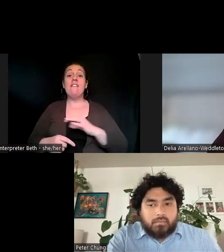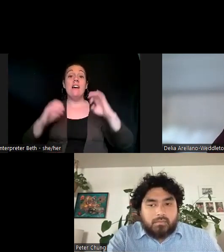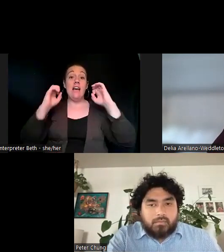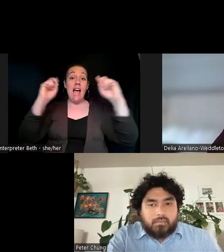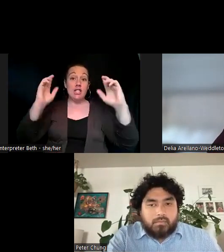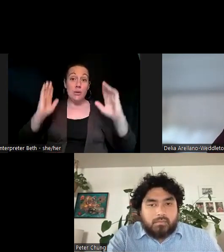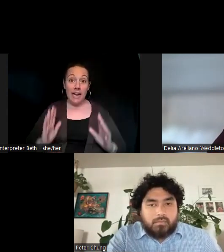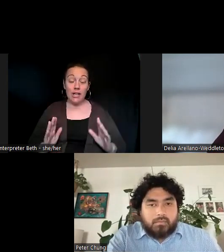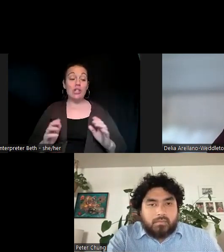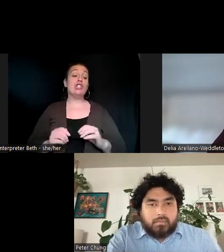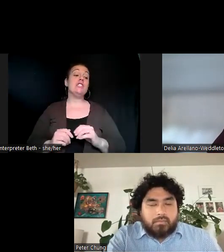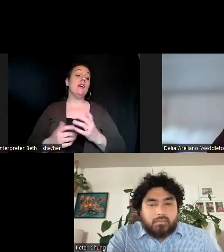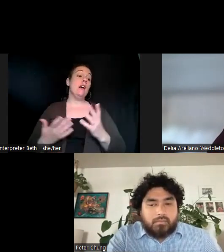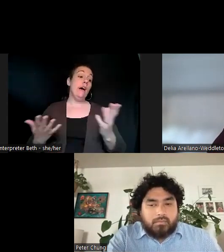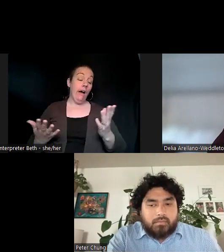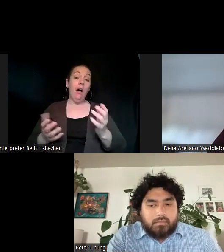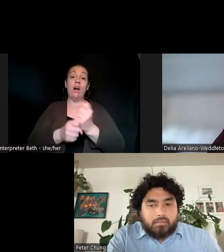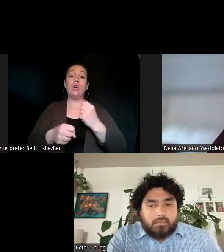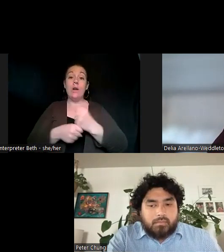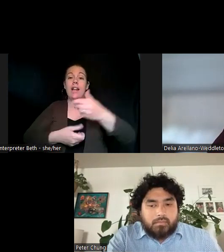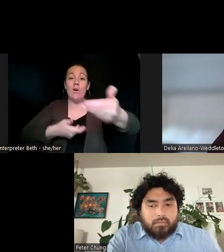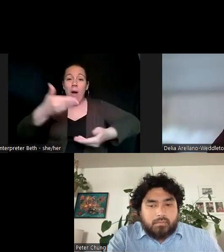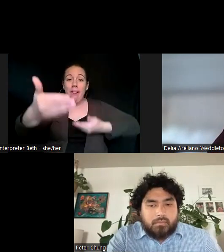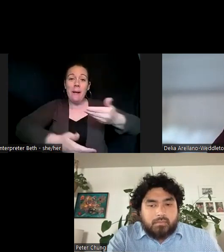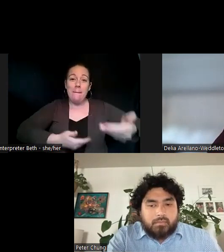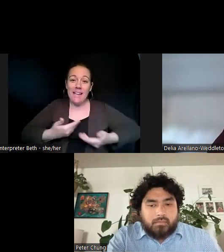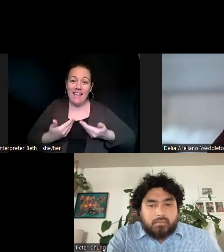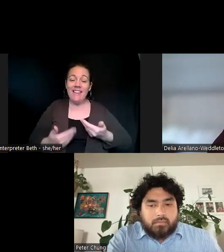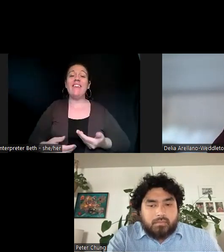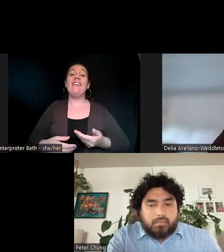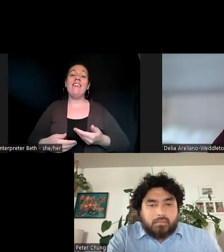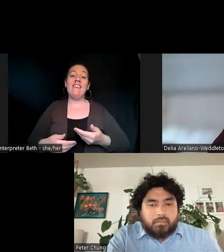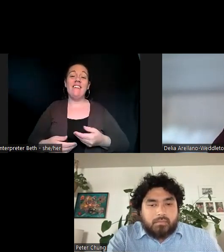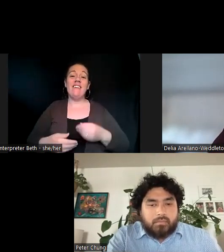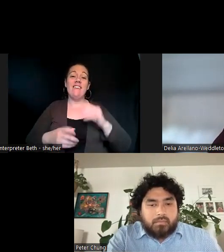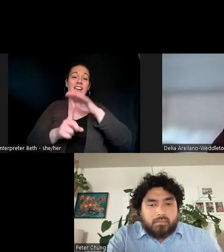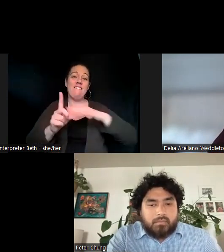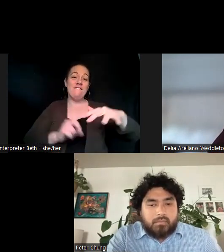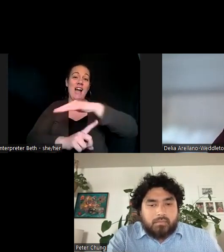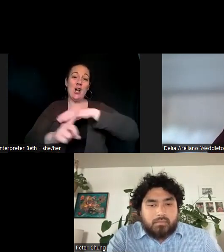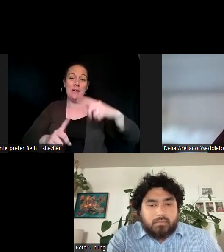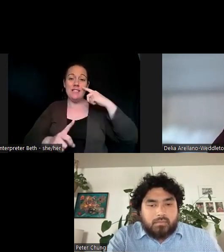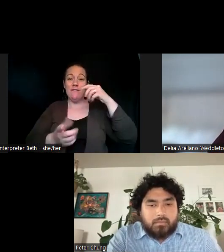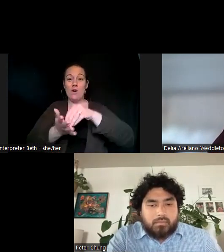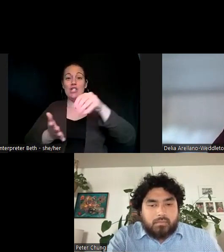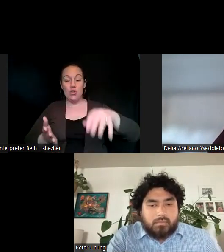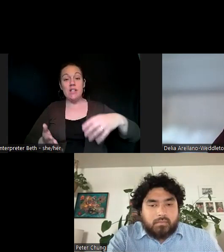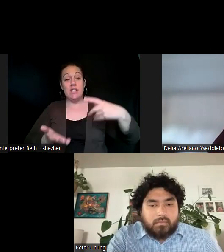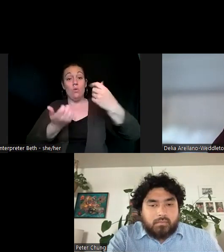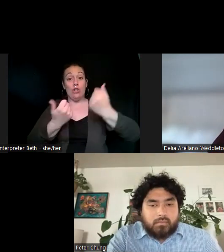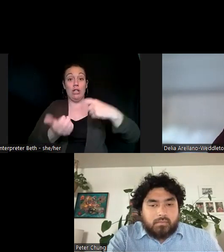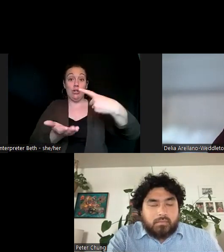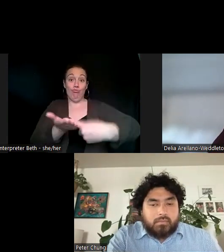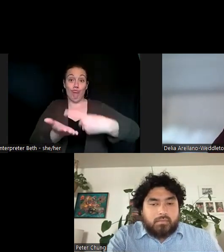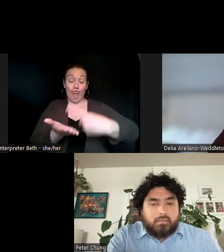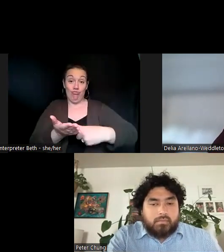they are creating welcoming environments for students, which I think is really important, particularly as we're trying to address the sort